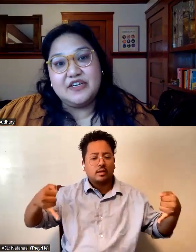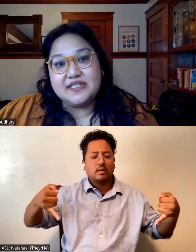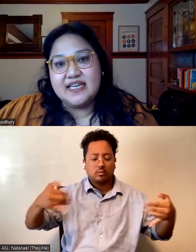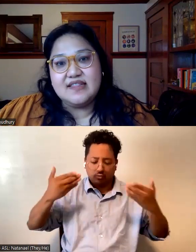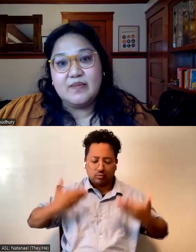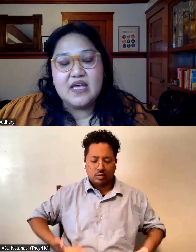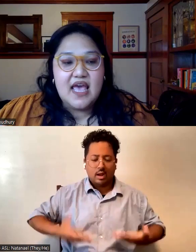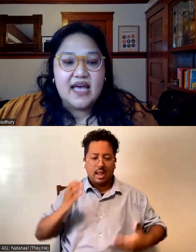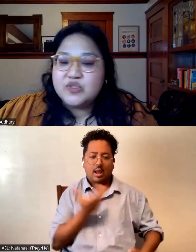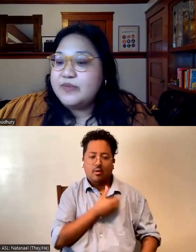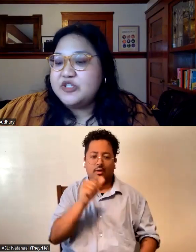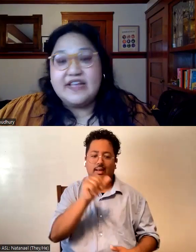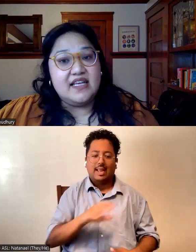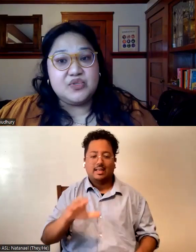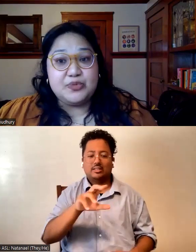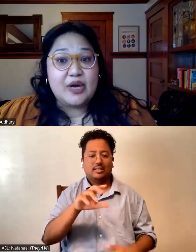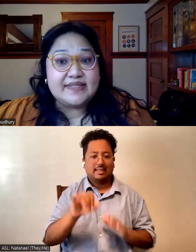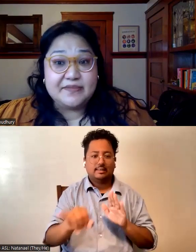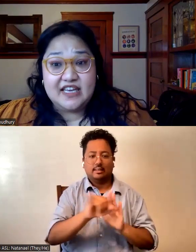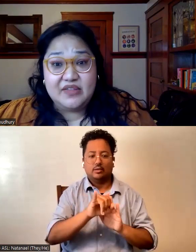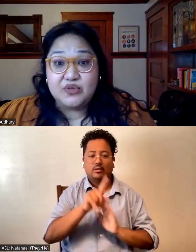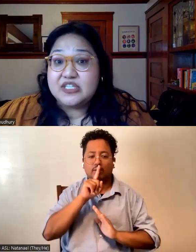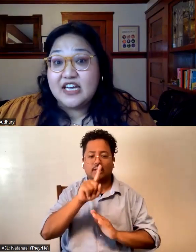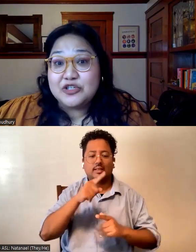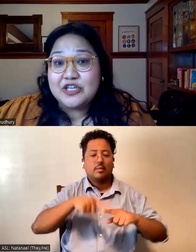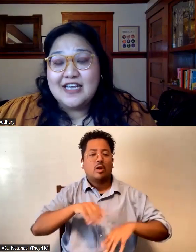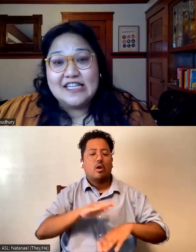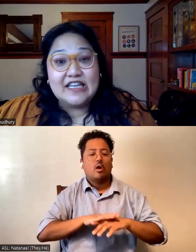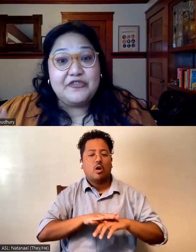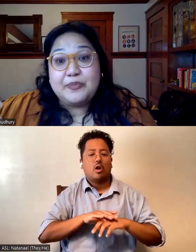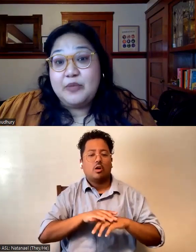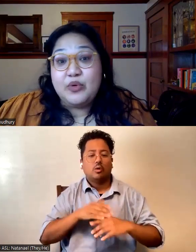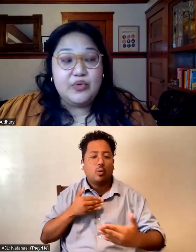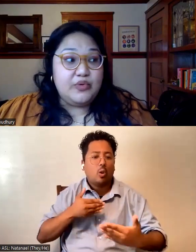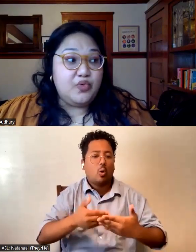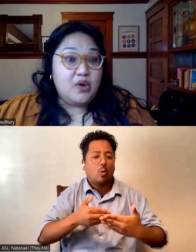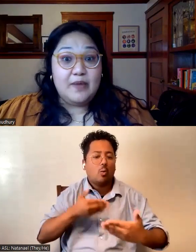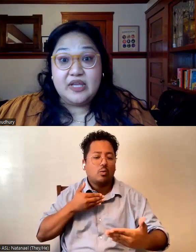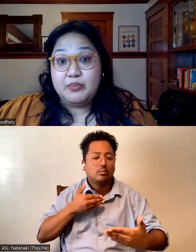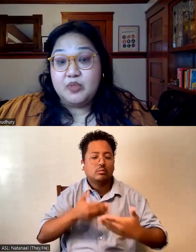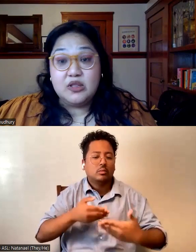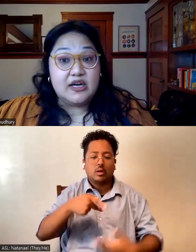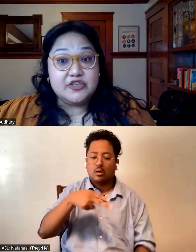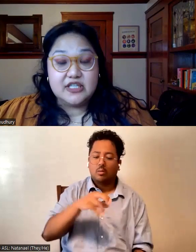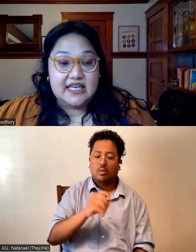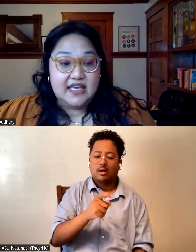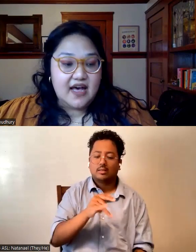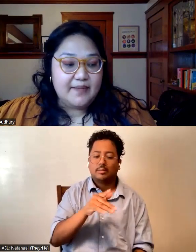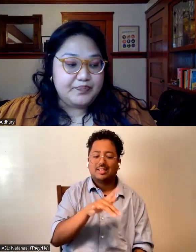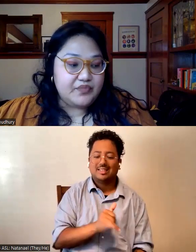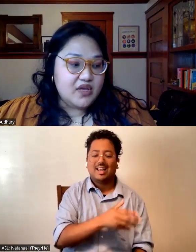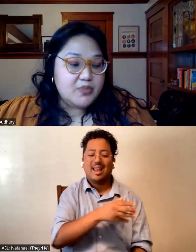come to understand them? And so much of that is through proximity, through touch. Like for people who grow up in